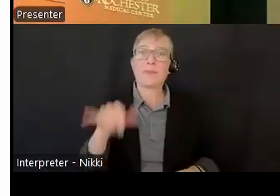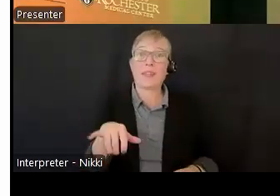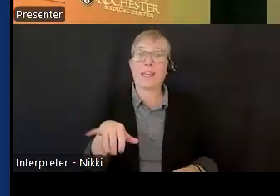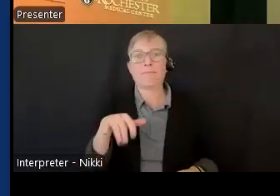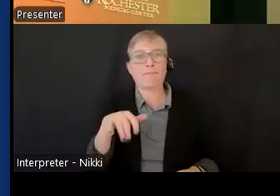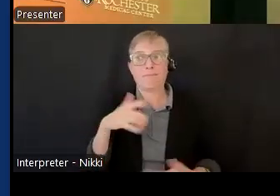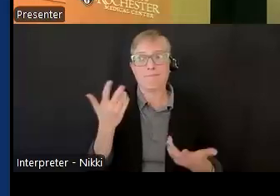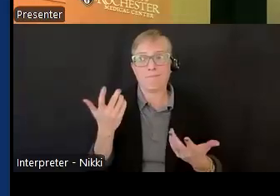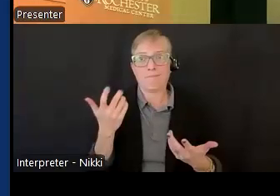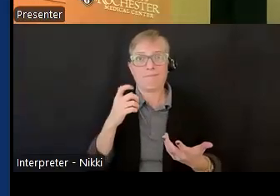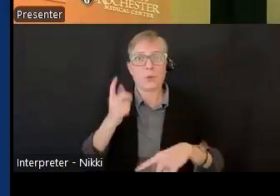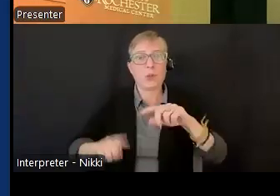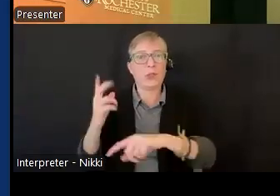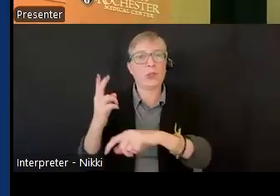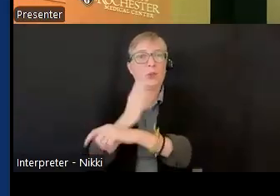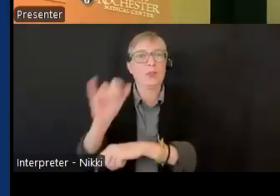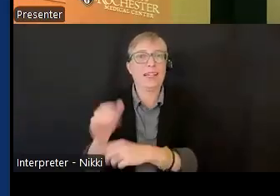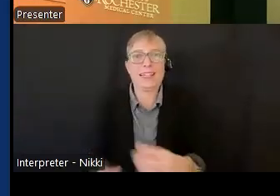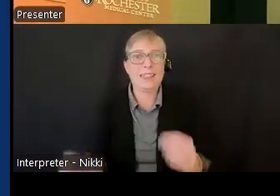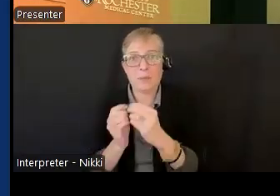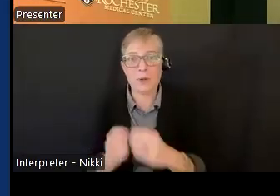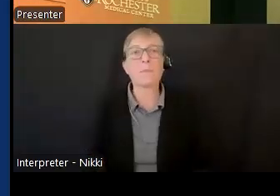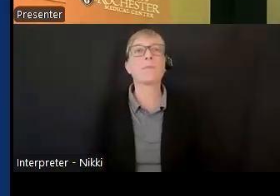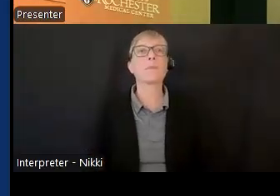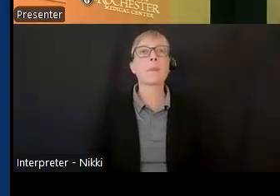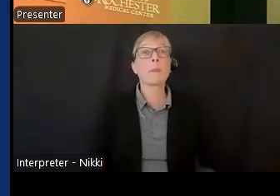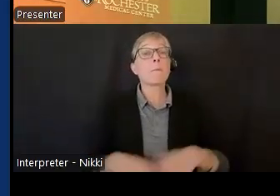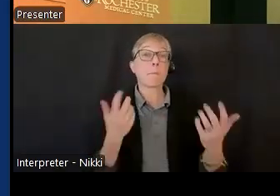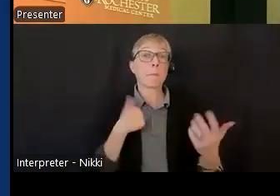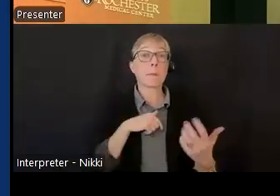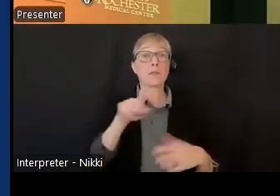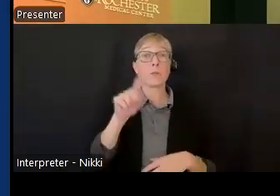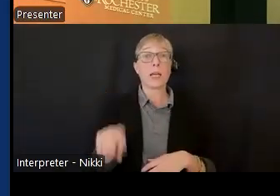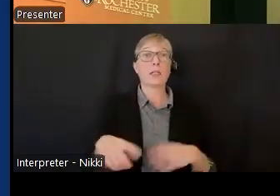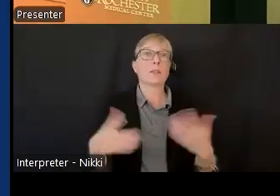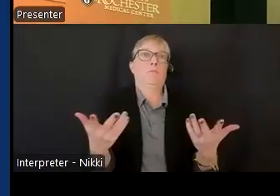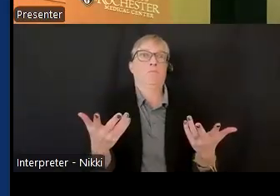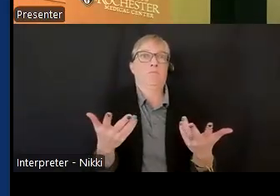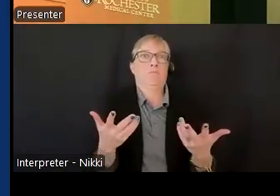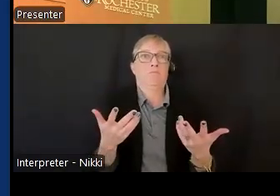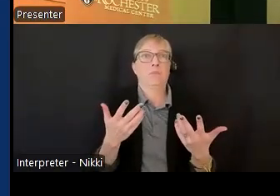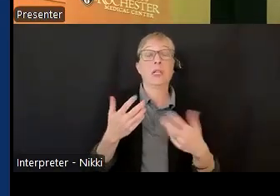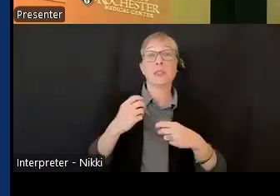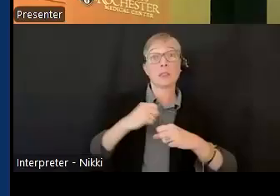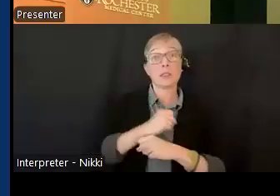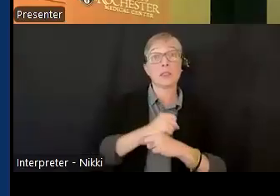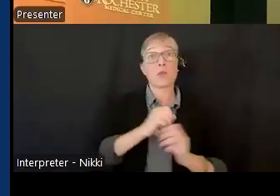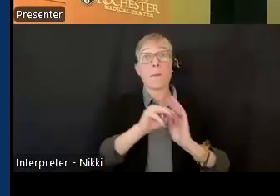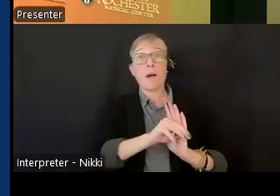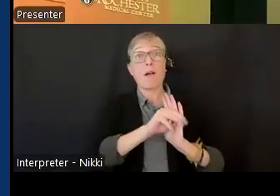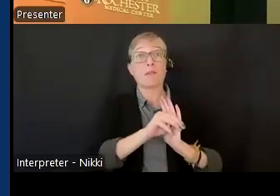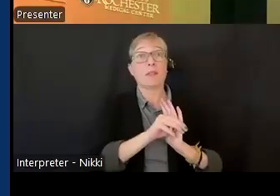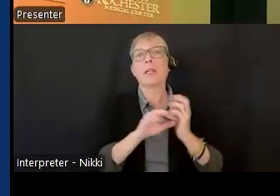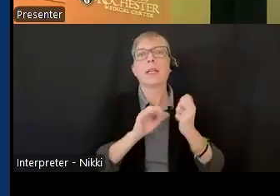accessible. So we asked the question, how can we use statistical modeling to identify factors associated with acute overdose